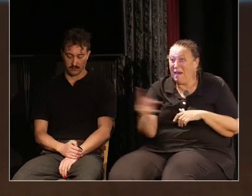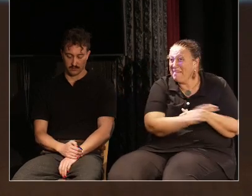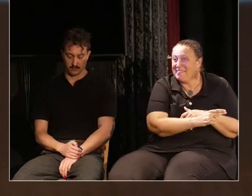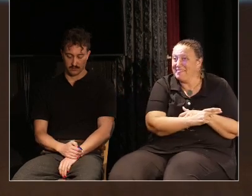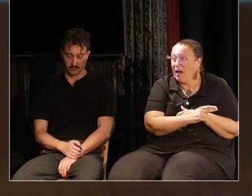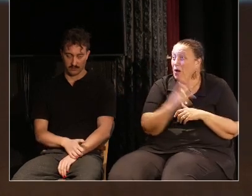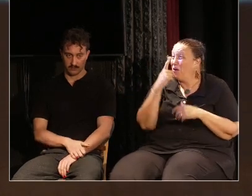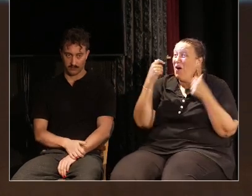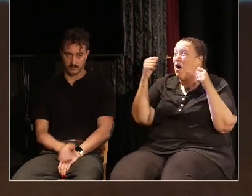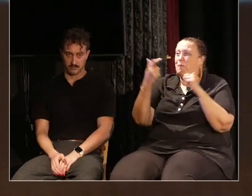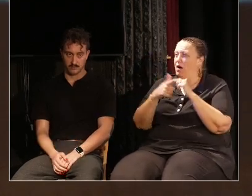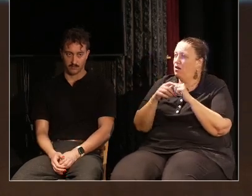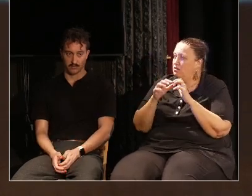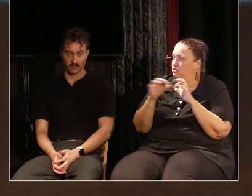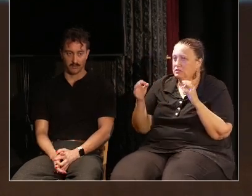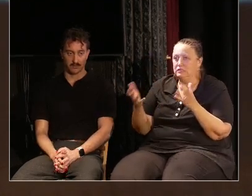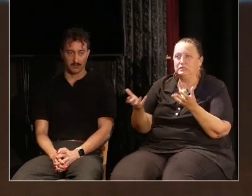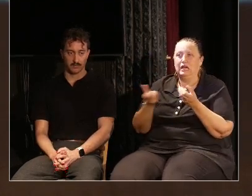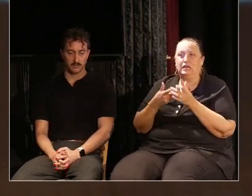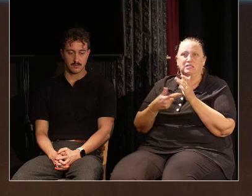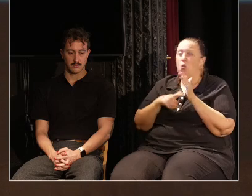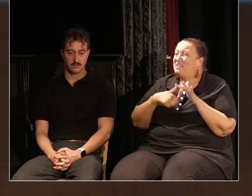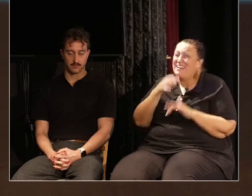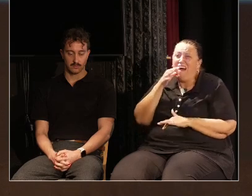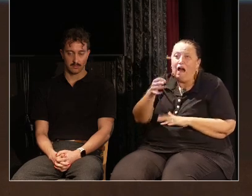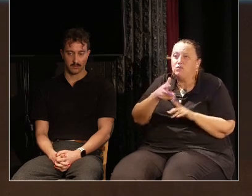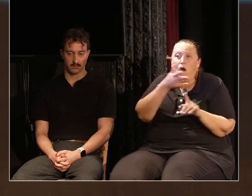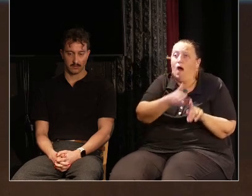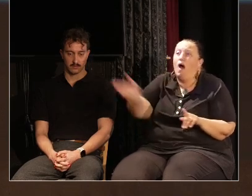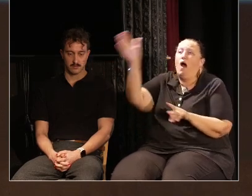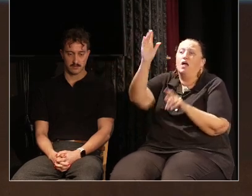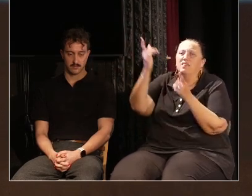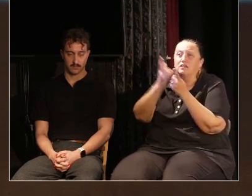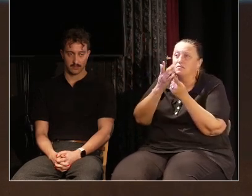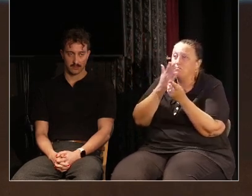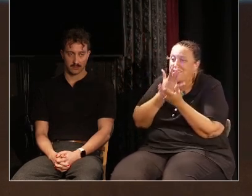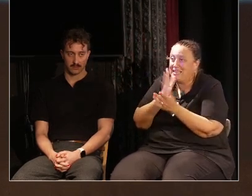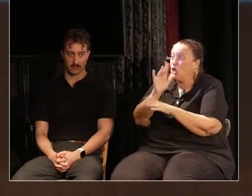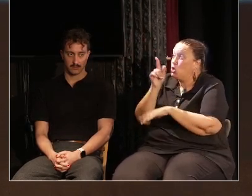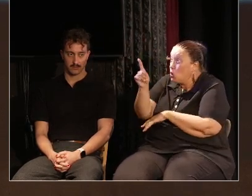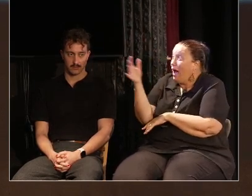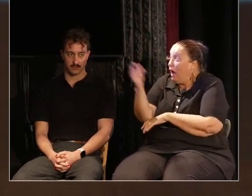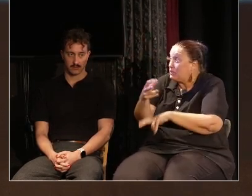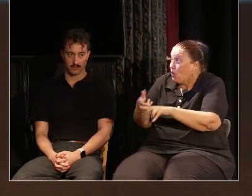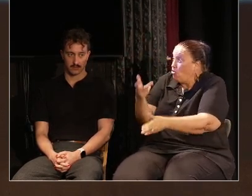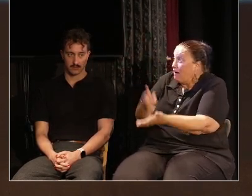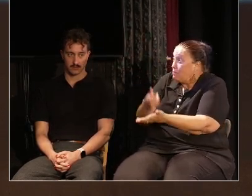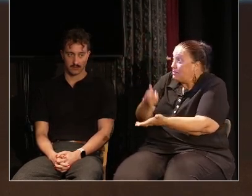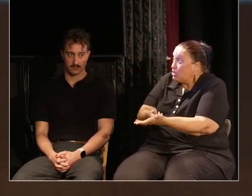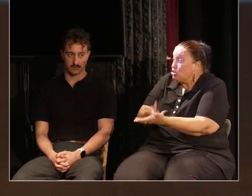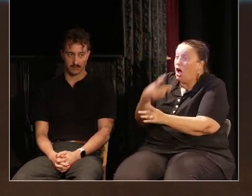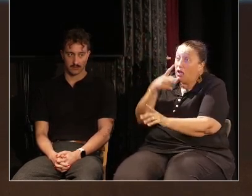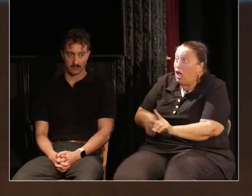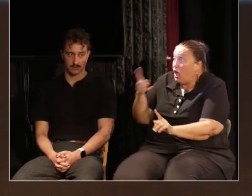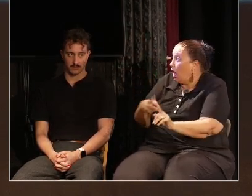actually do it. We weren't asking for anything like completely outrageous or outlandish. It was just implement these recommendations that you asked for, that have been asked for